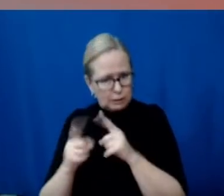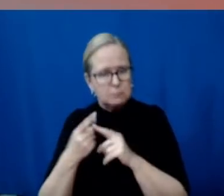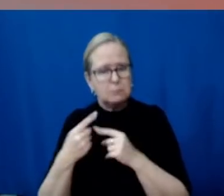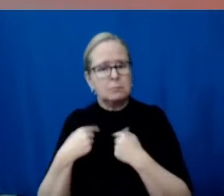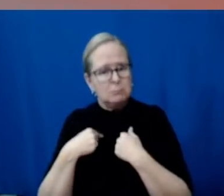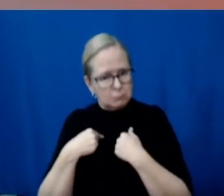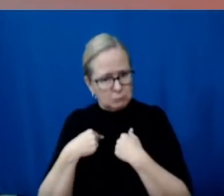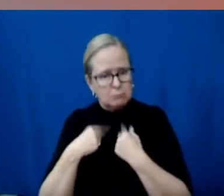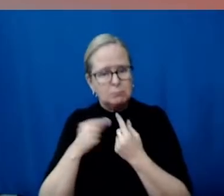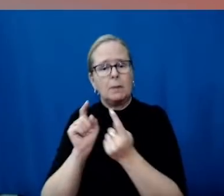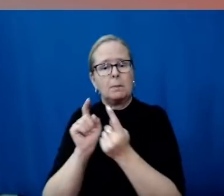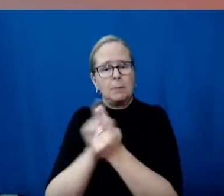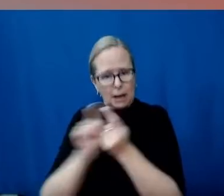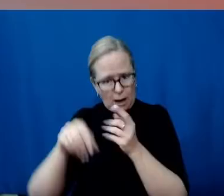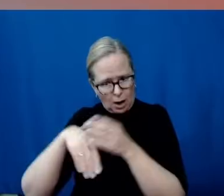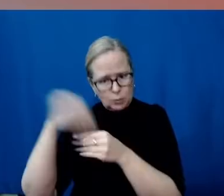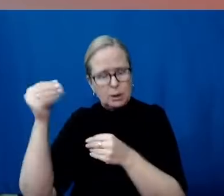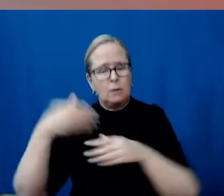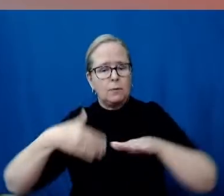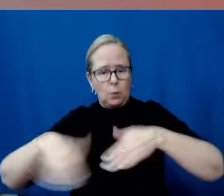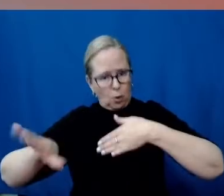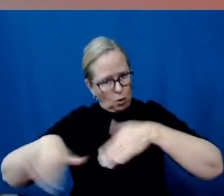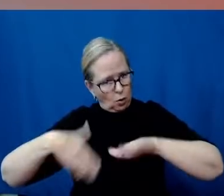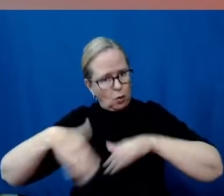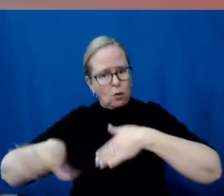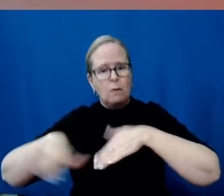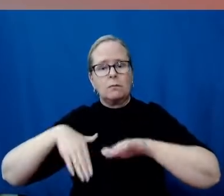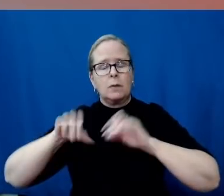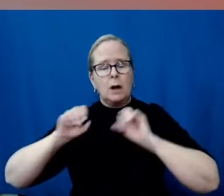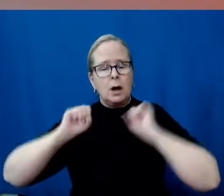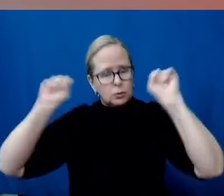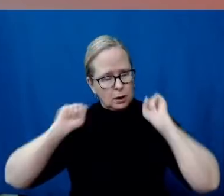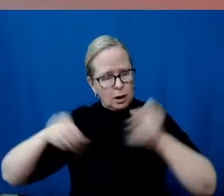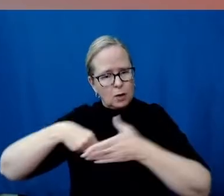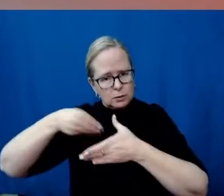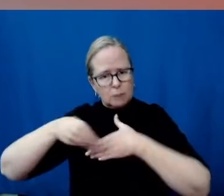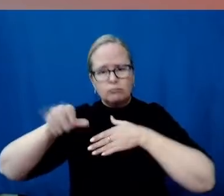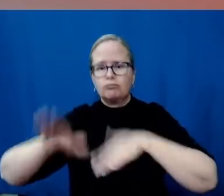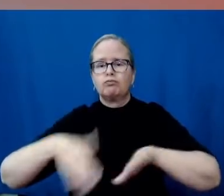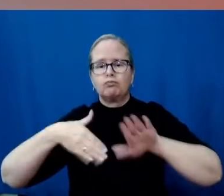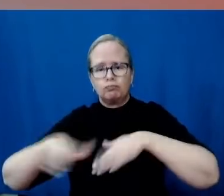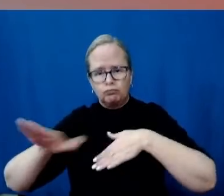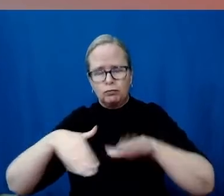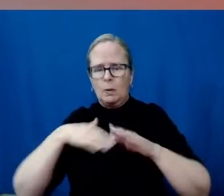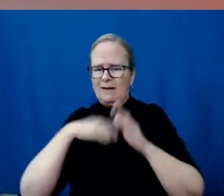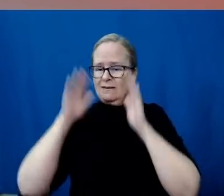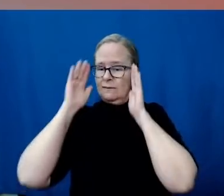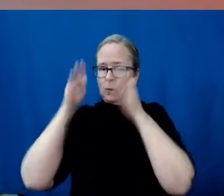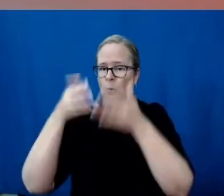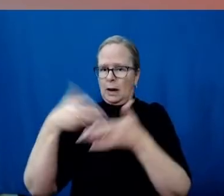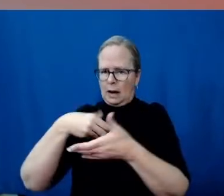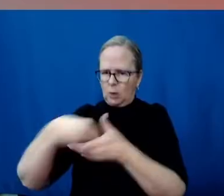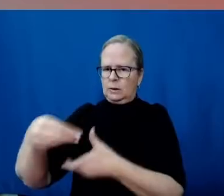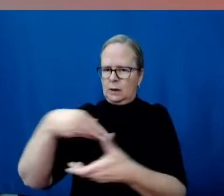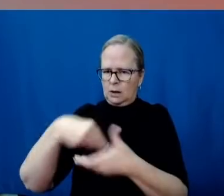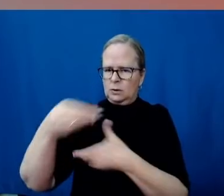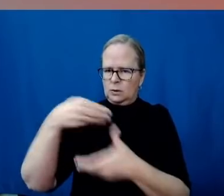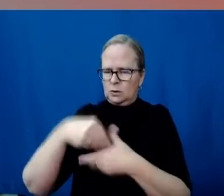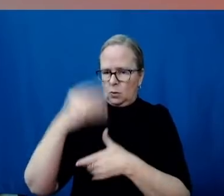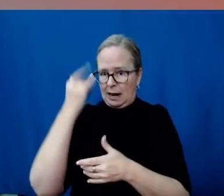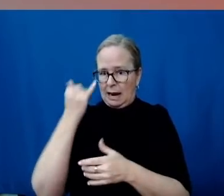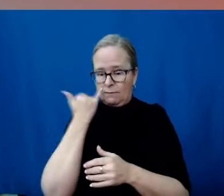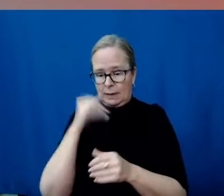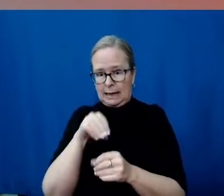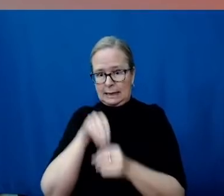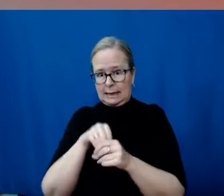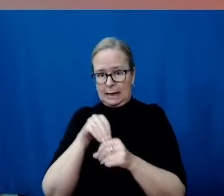and I do lots of exercise outside. I really focus on being outside. When I'm indoors